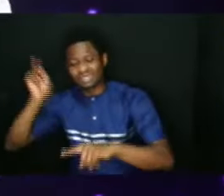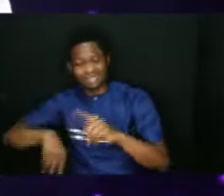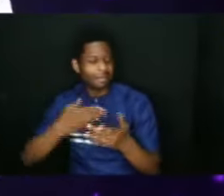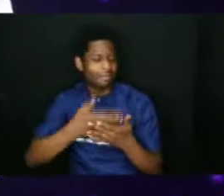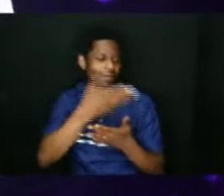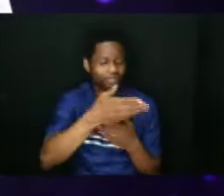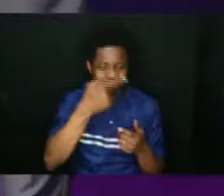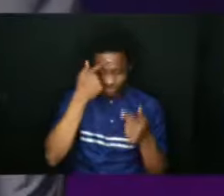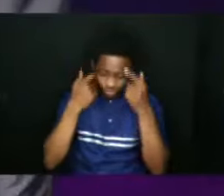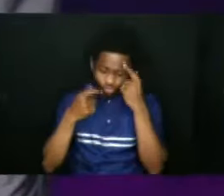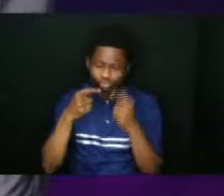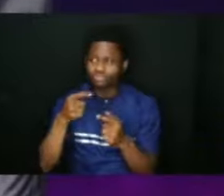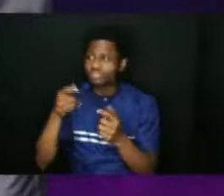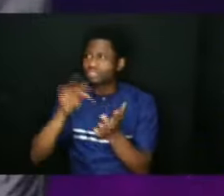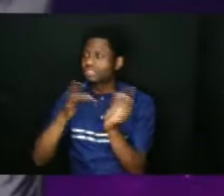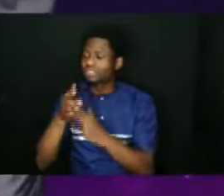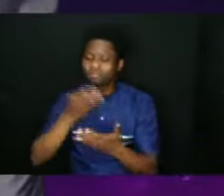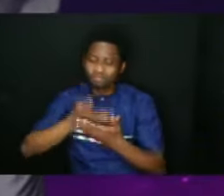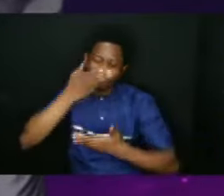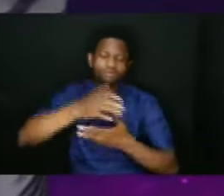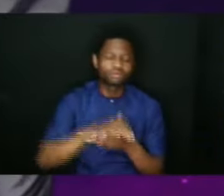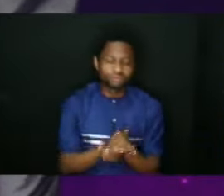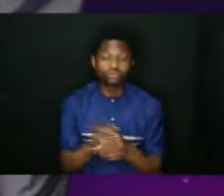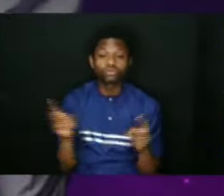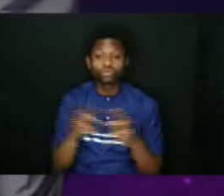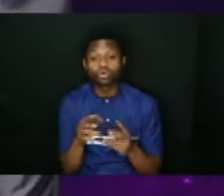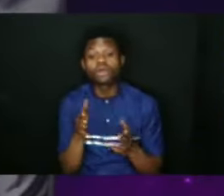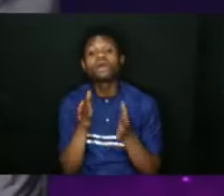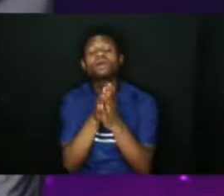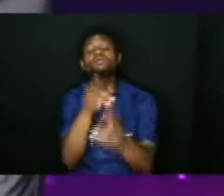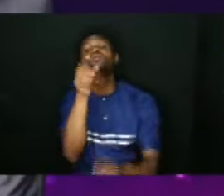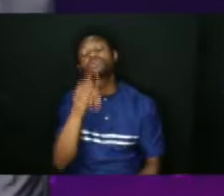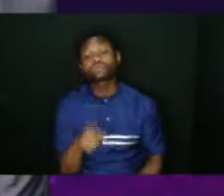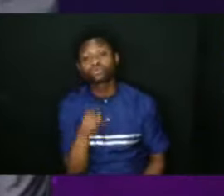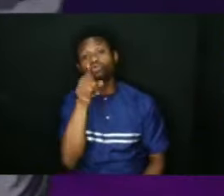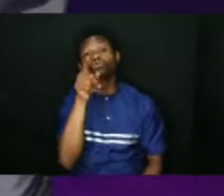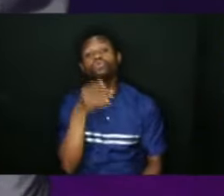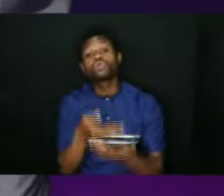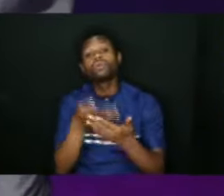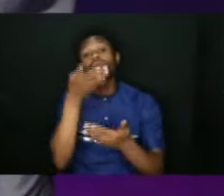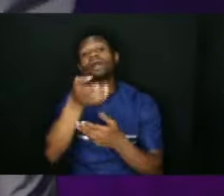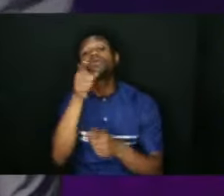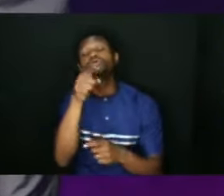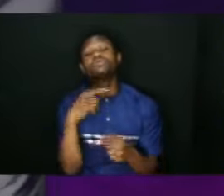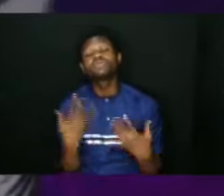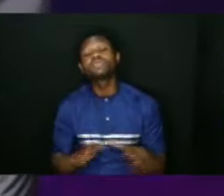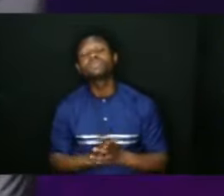us. So I ask you, have you been bought?